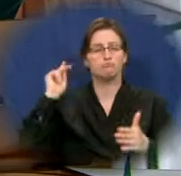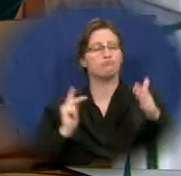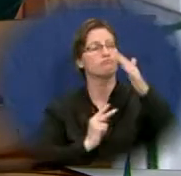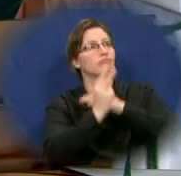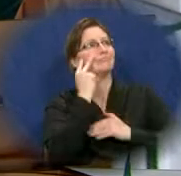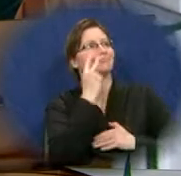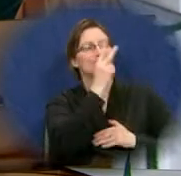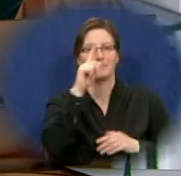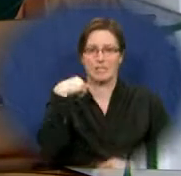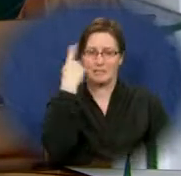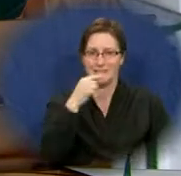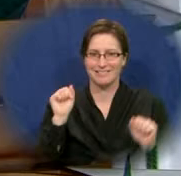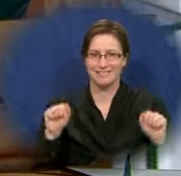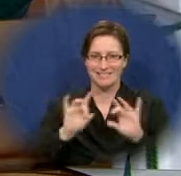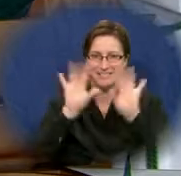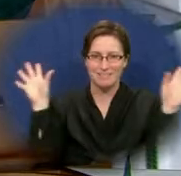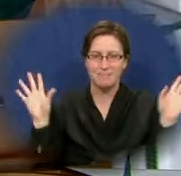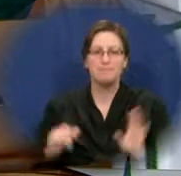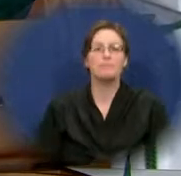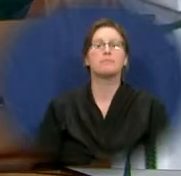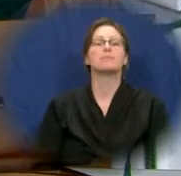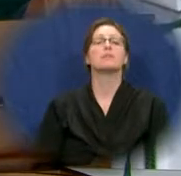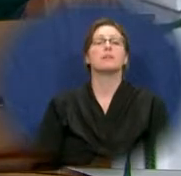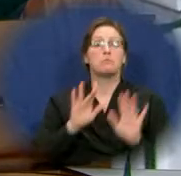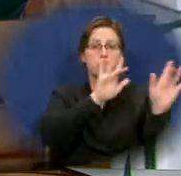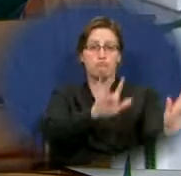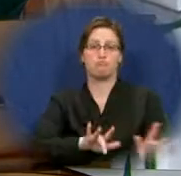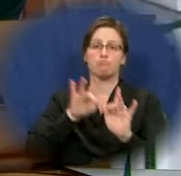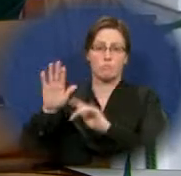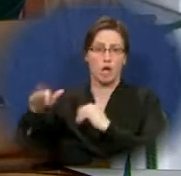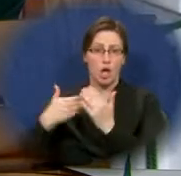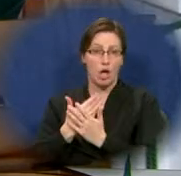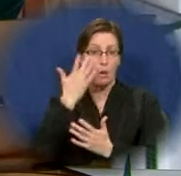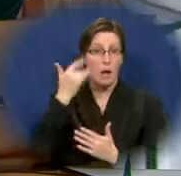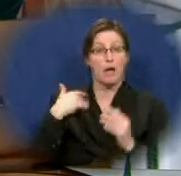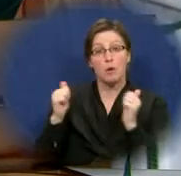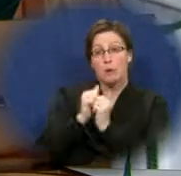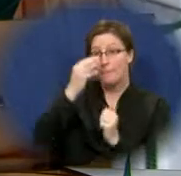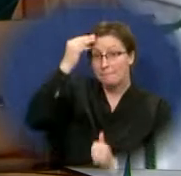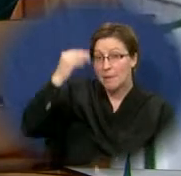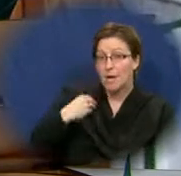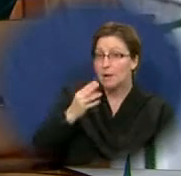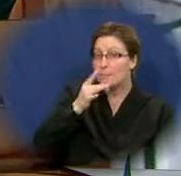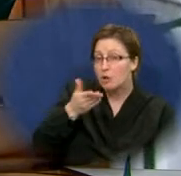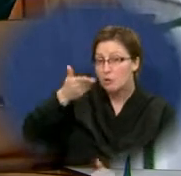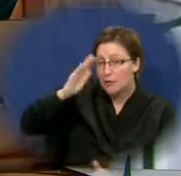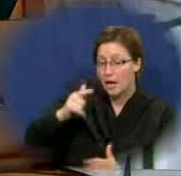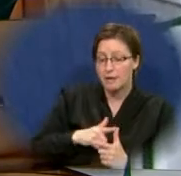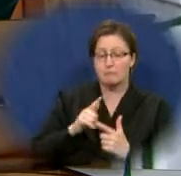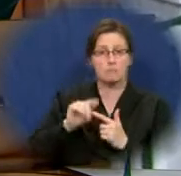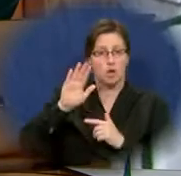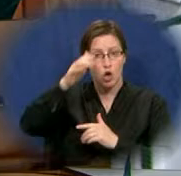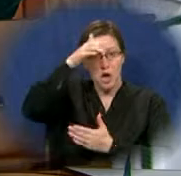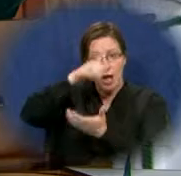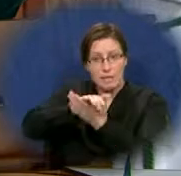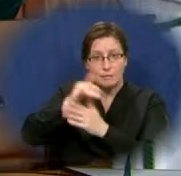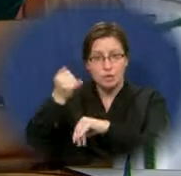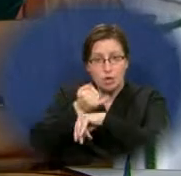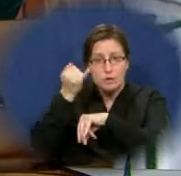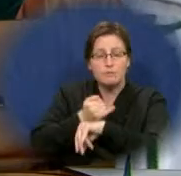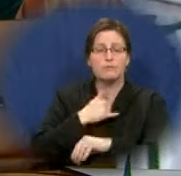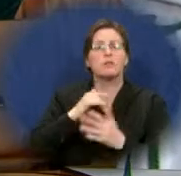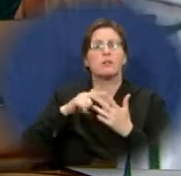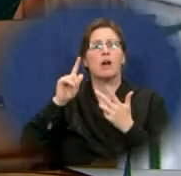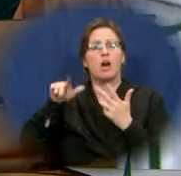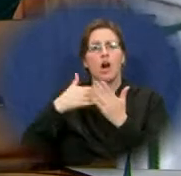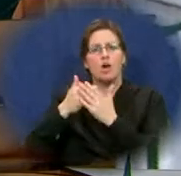face. Have mercy on us all, we pray, that with the Blessed Virgin Mary, Mother of God, Blessed Joseph, her spouse, with